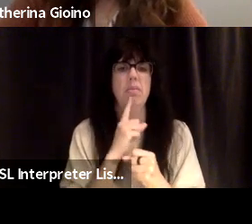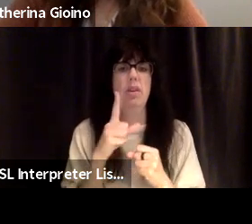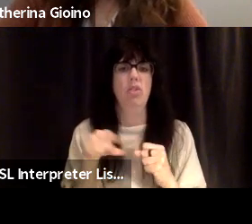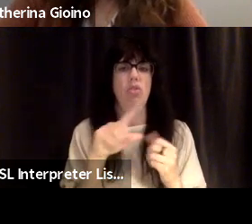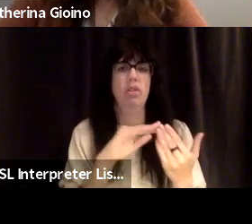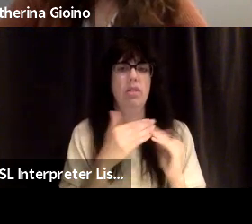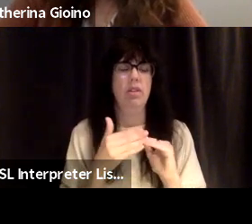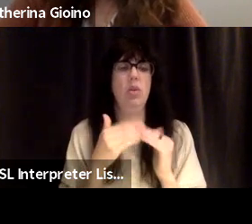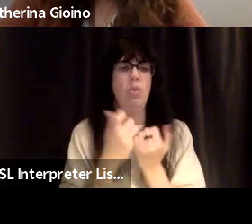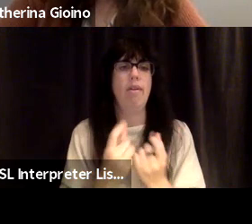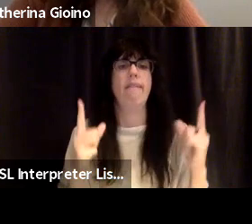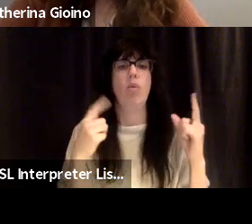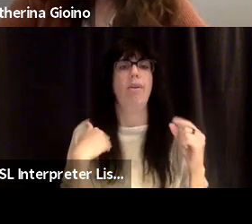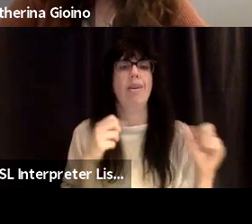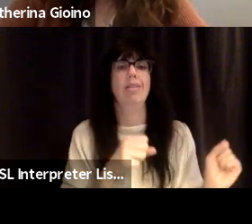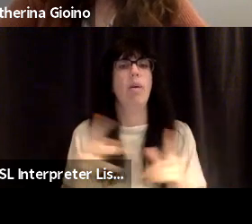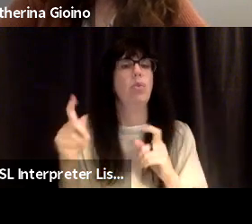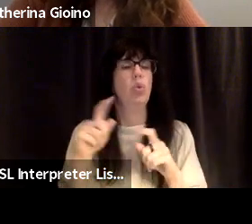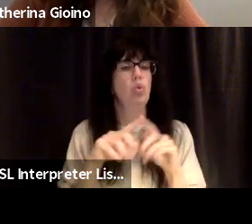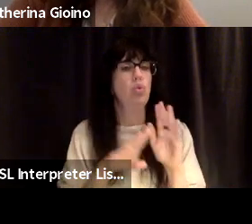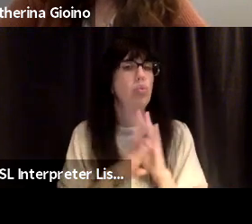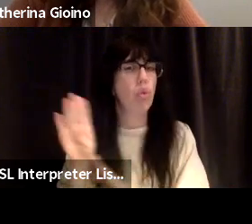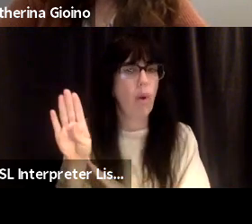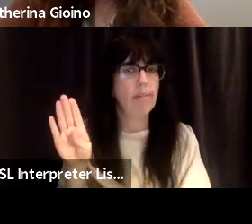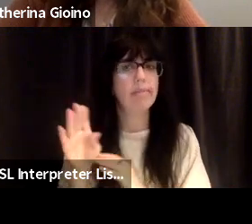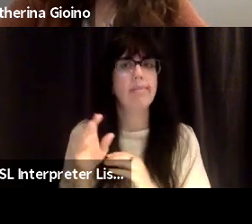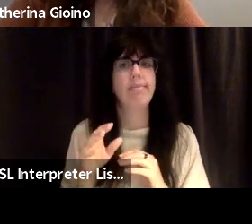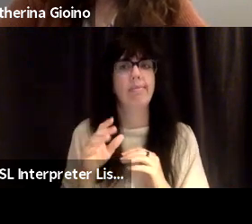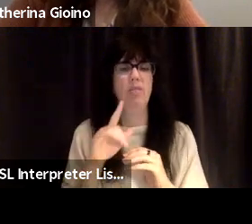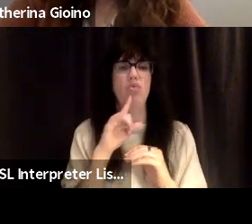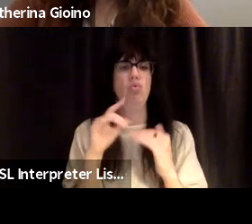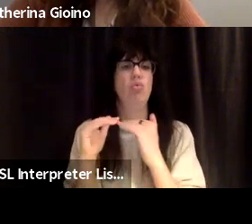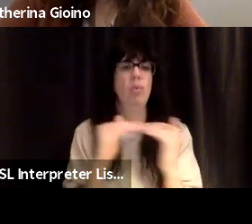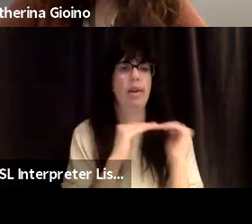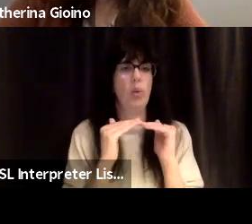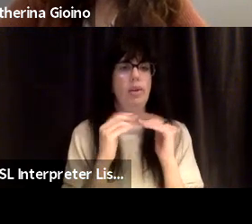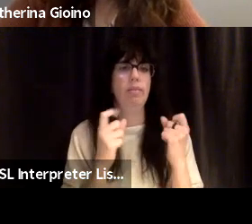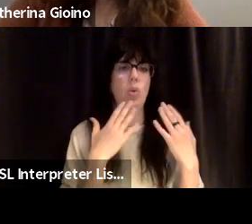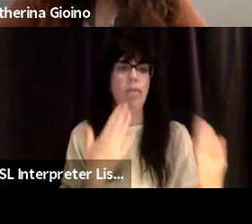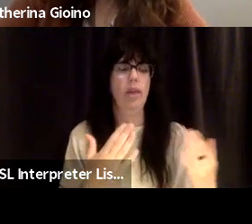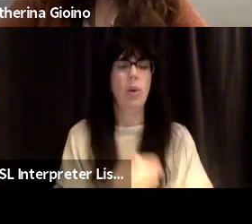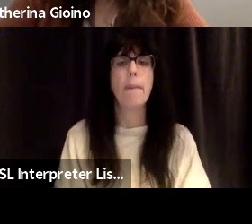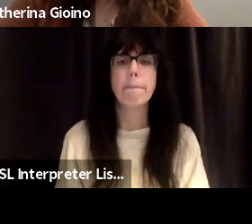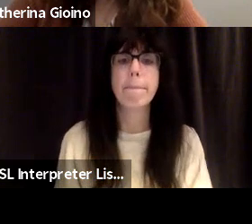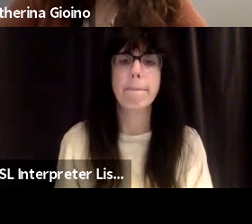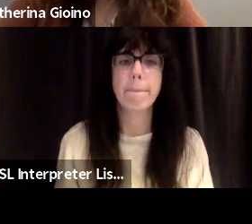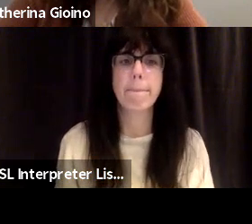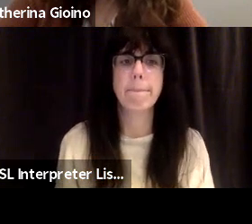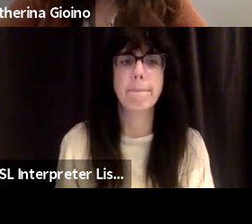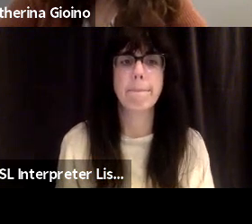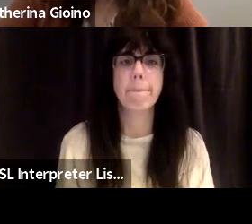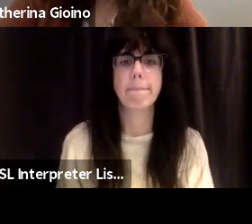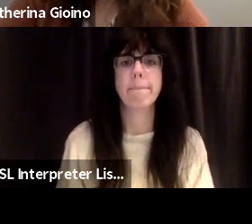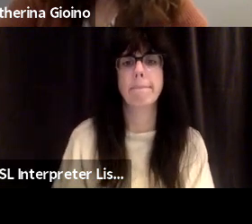where everyone has an opportunity to thrive and we have true equity. So thank you. Thank you. Catherina.